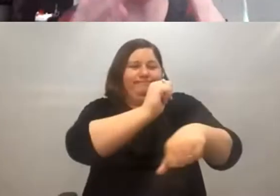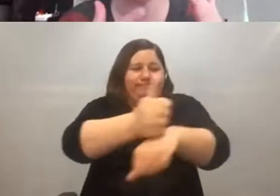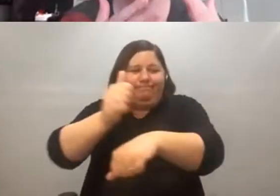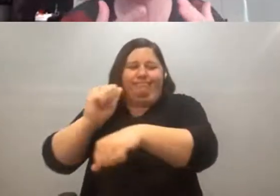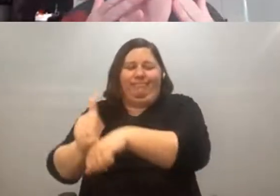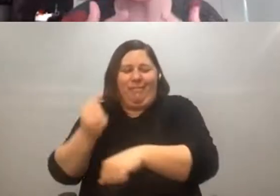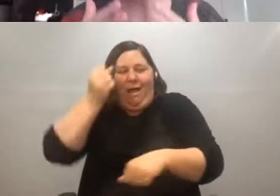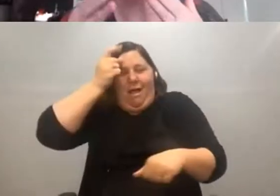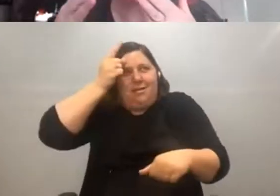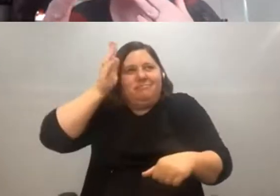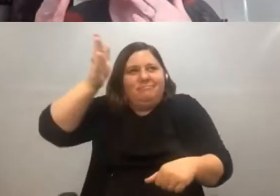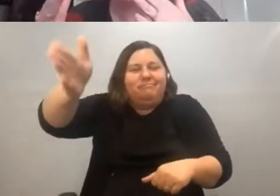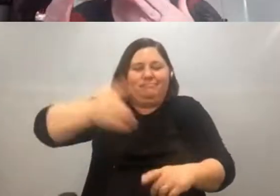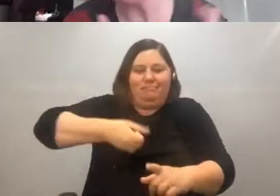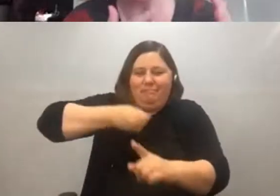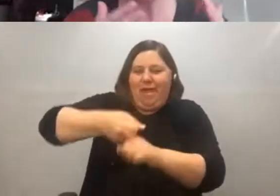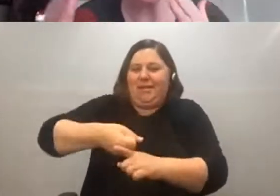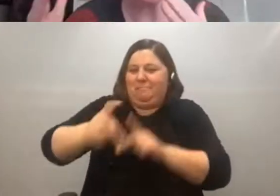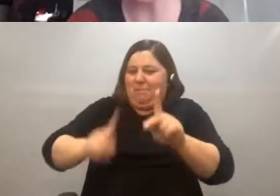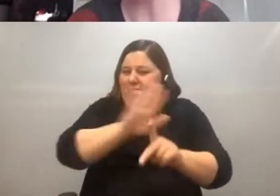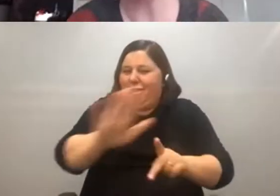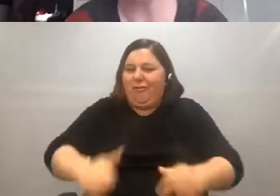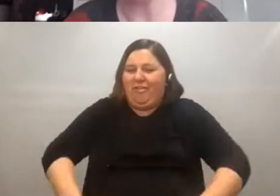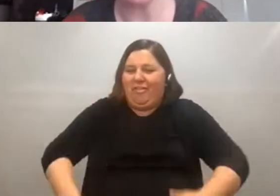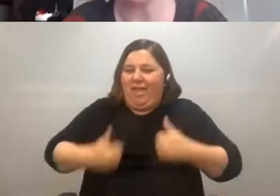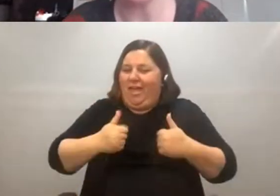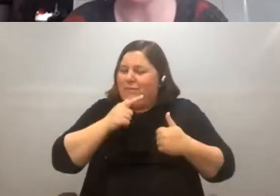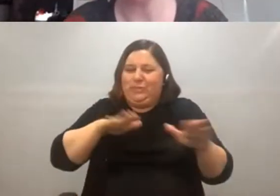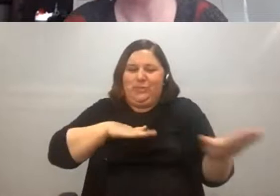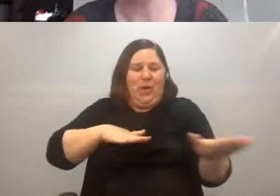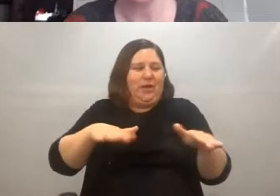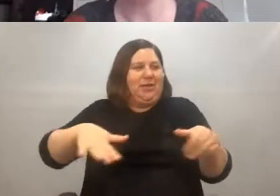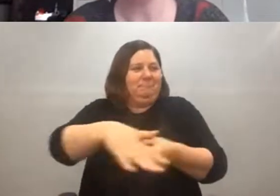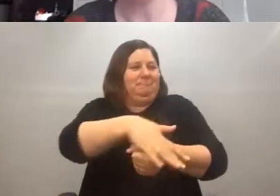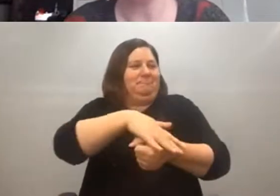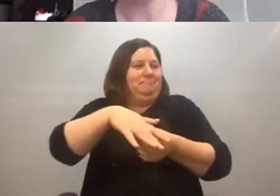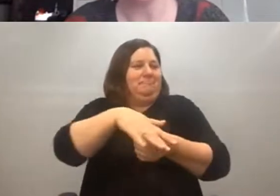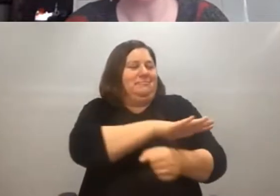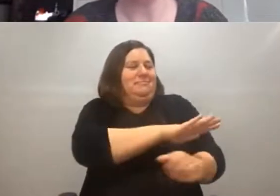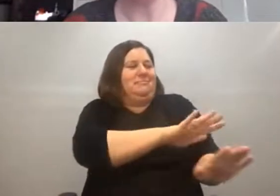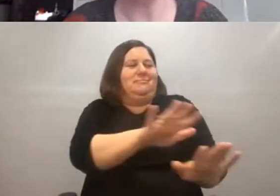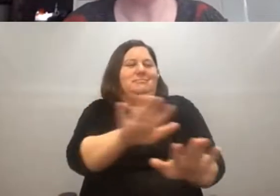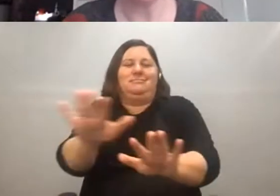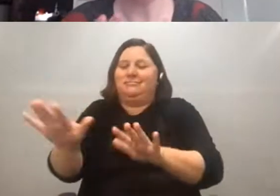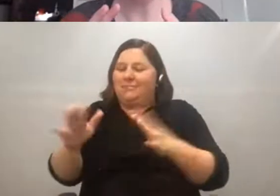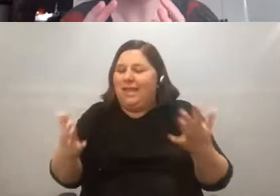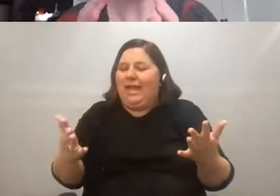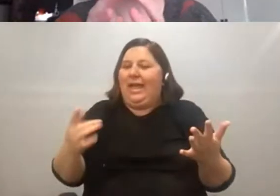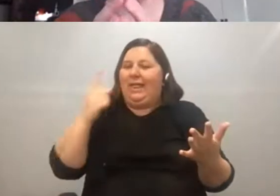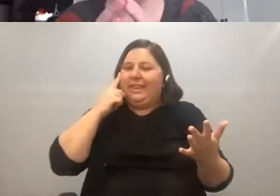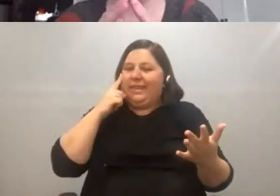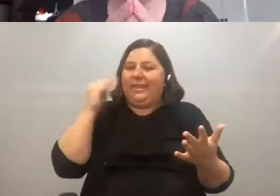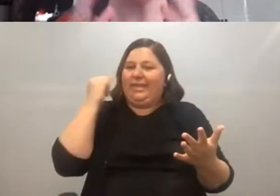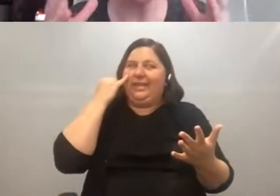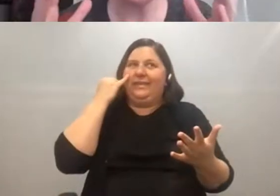impact that we're going to have on the lives of of people that are walking through this space and i think that if we can make